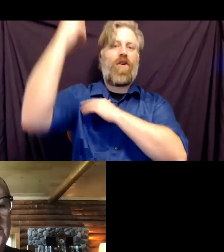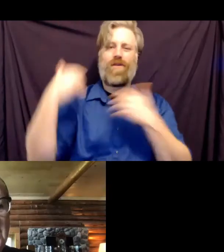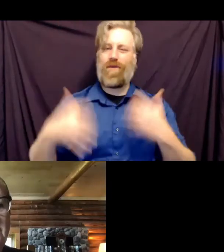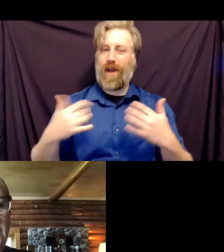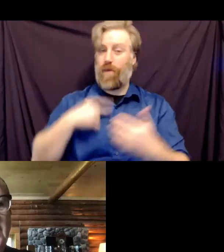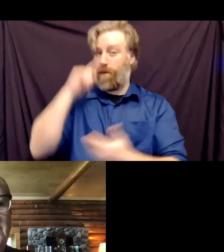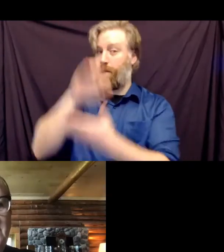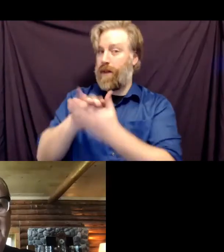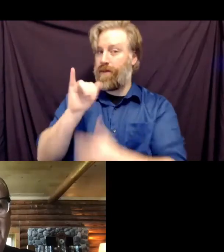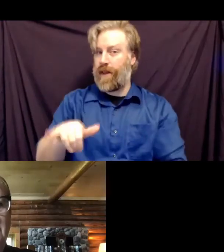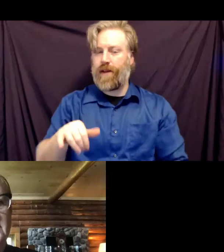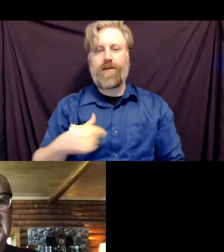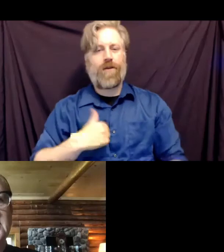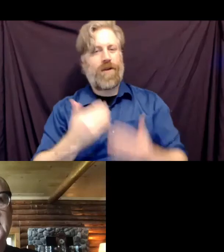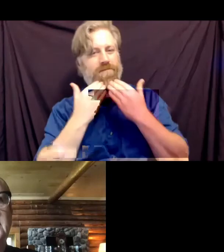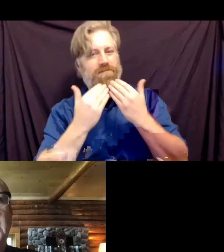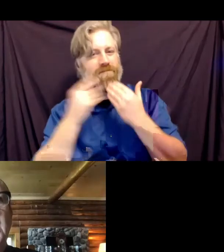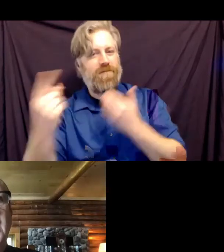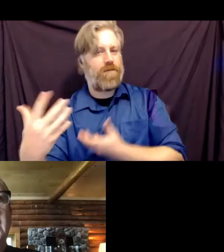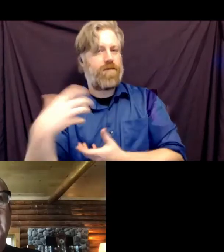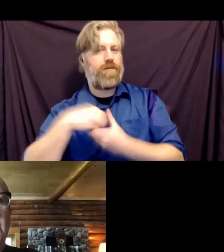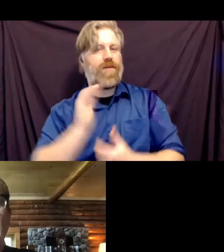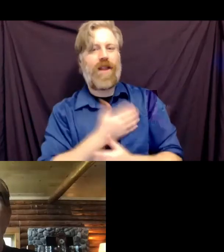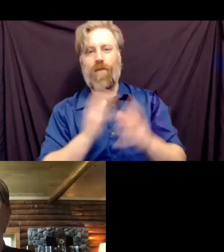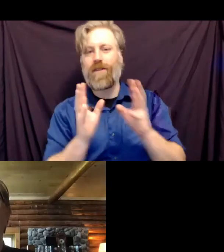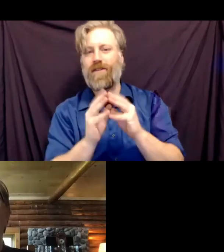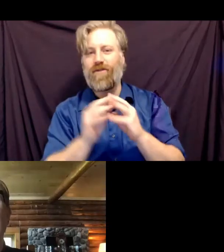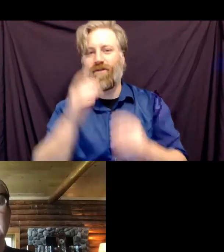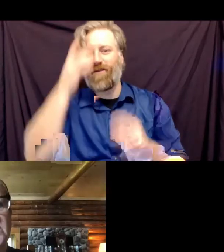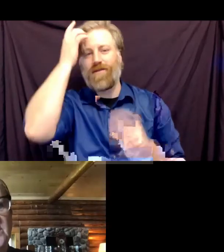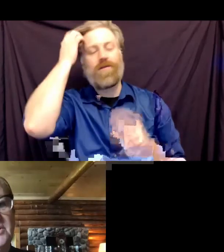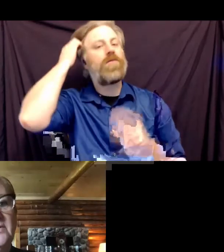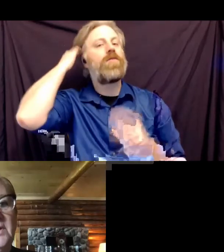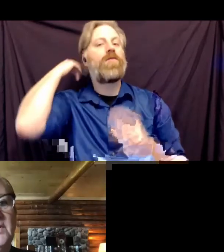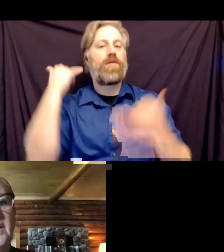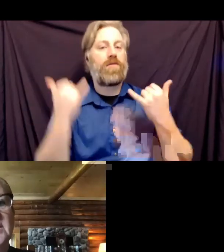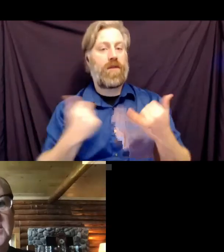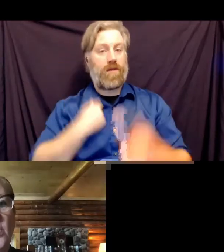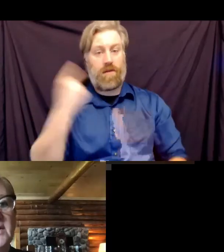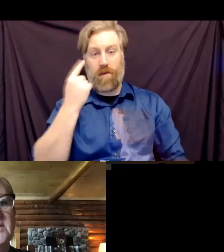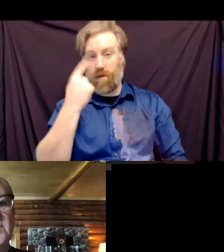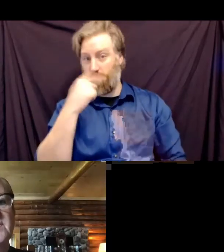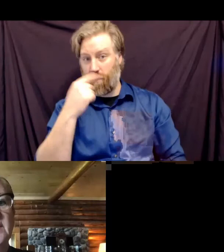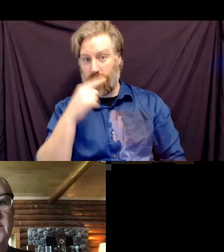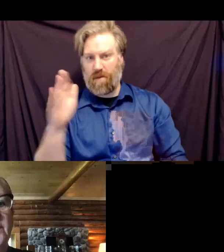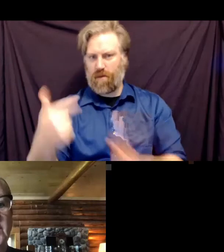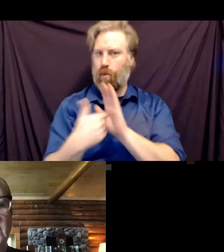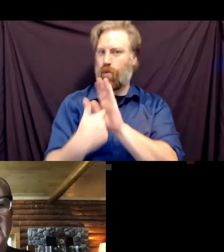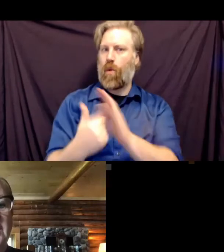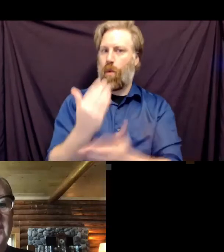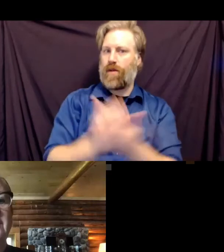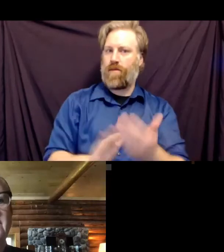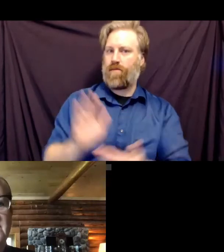so thankful you're able to be a part of our session. And I'm wondering now if we could switch over and you could actually walk us through some of